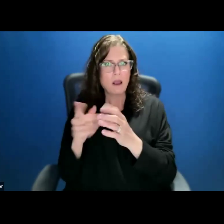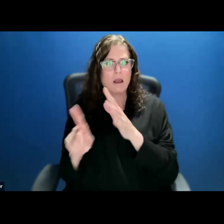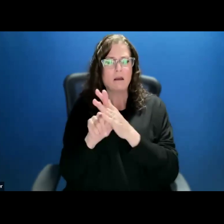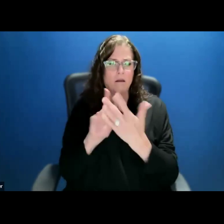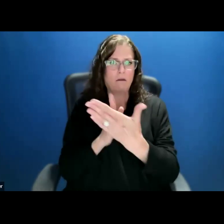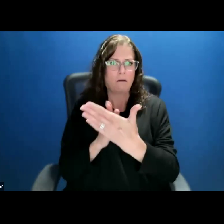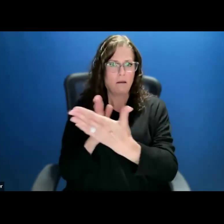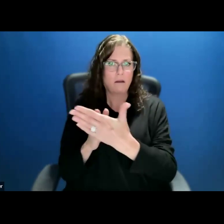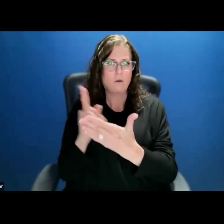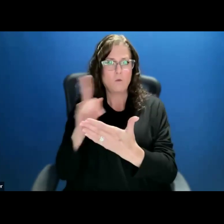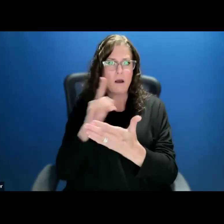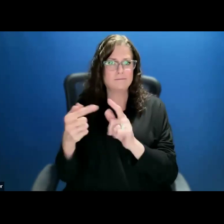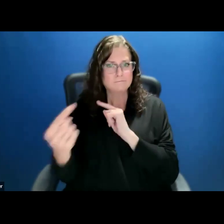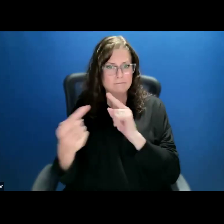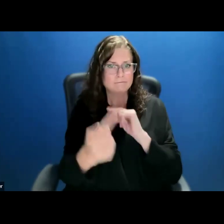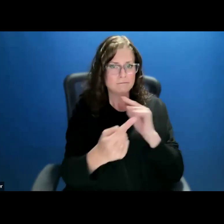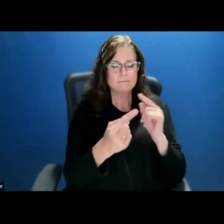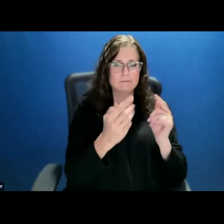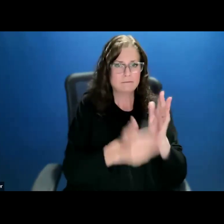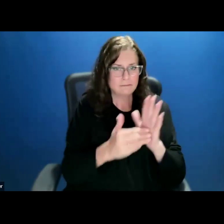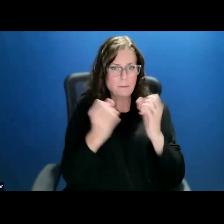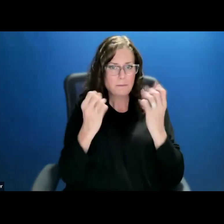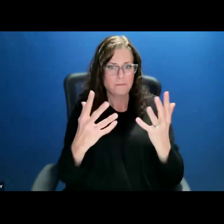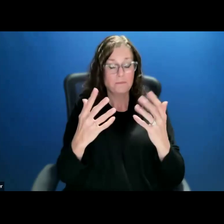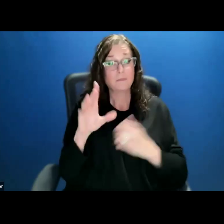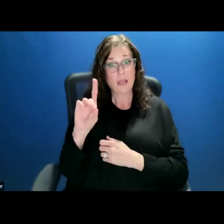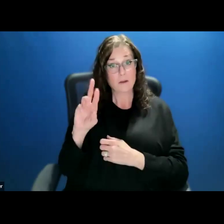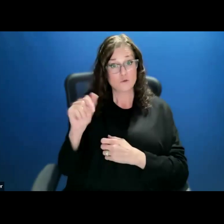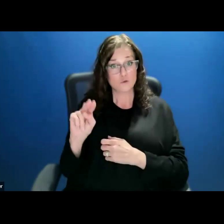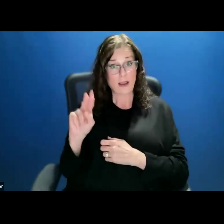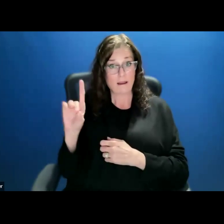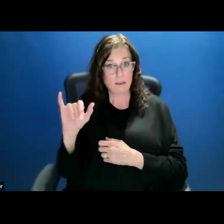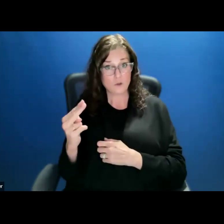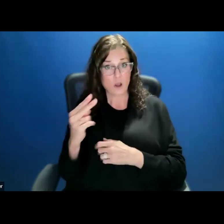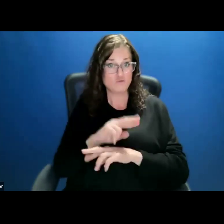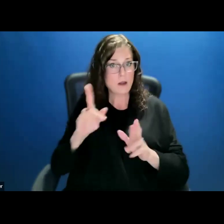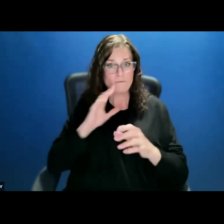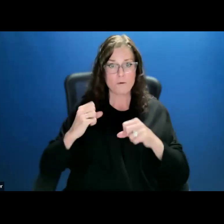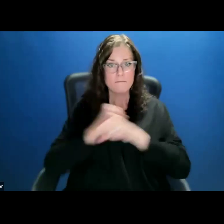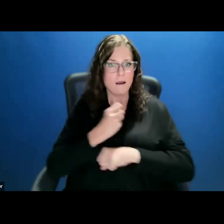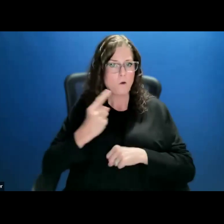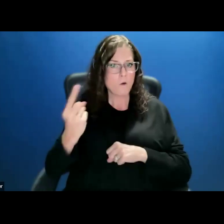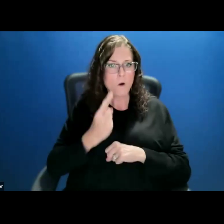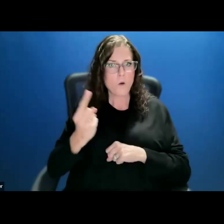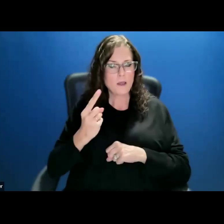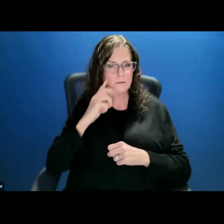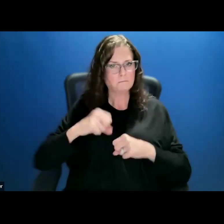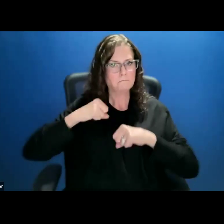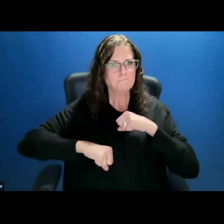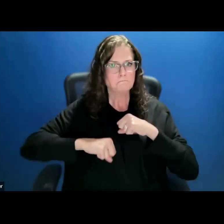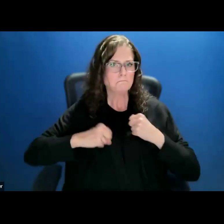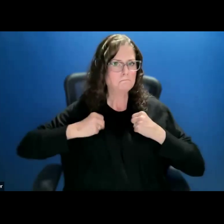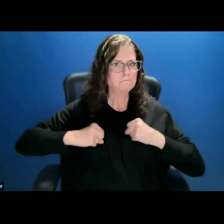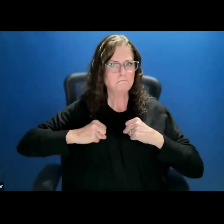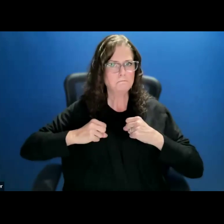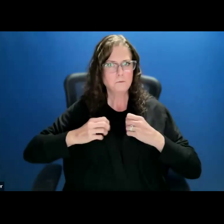against one antagonist after another. Dragon Dog is always up for a fight. He's very staunchly, shout,